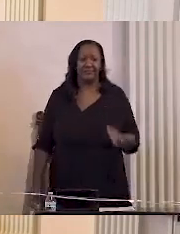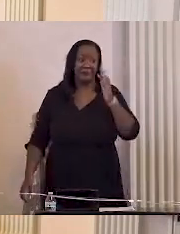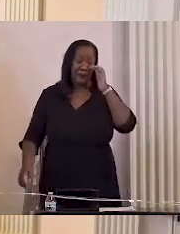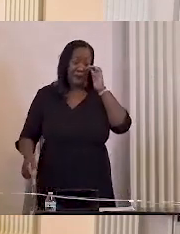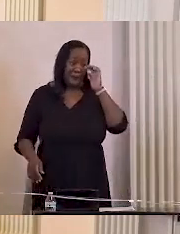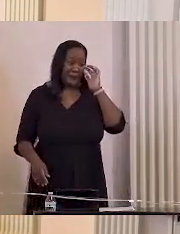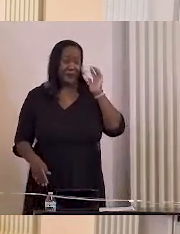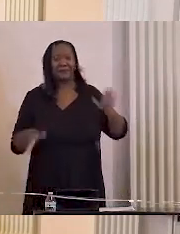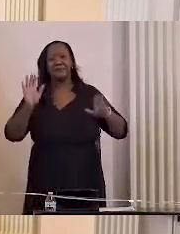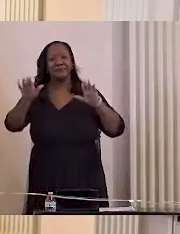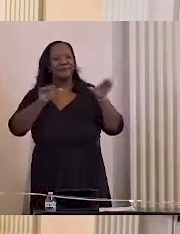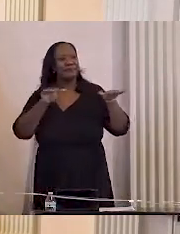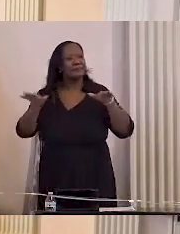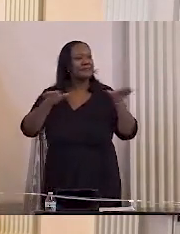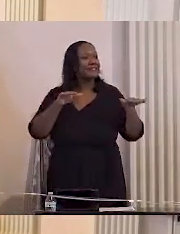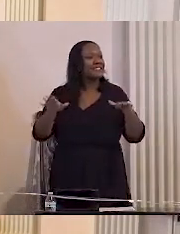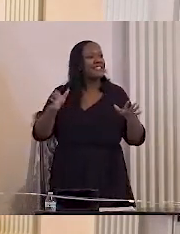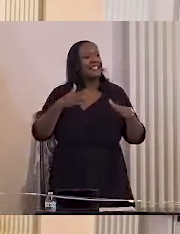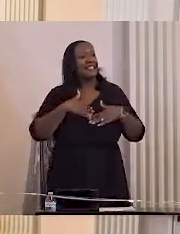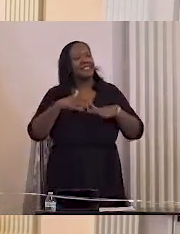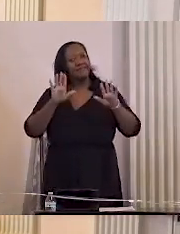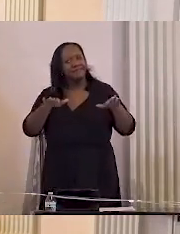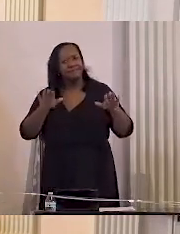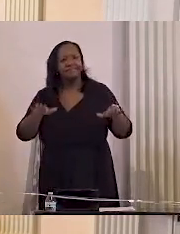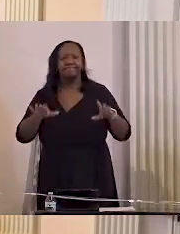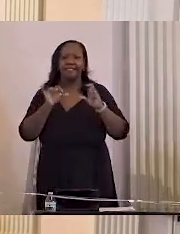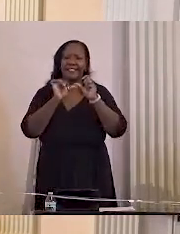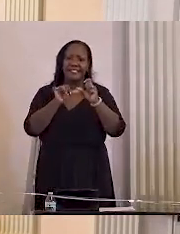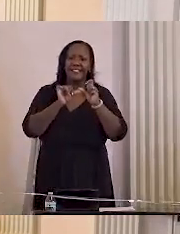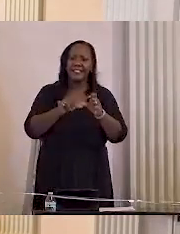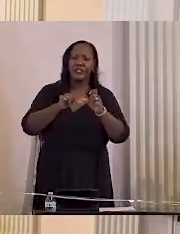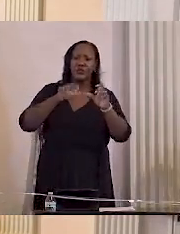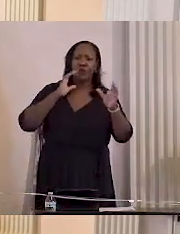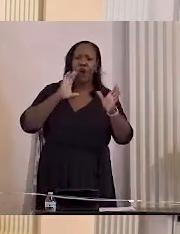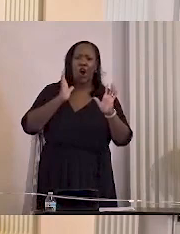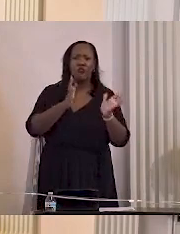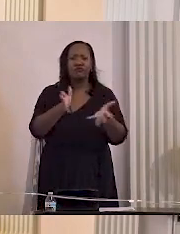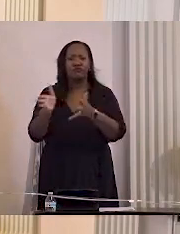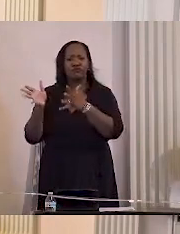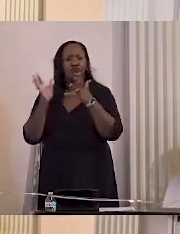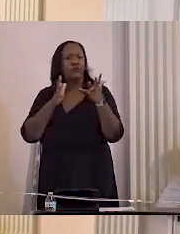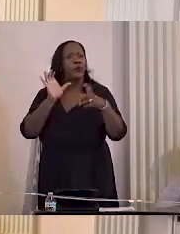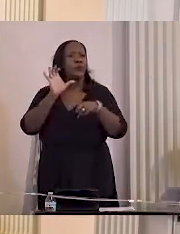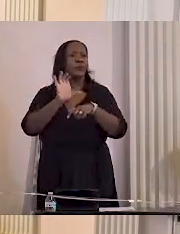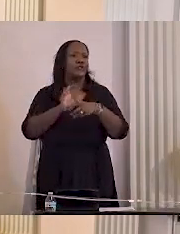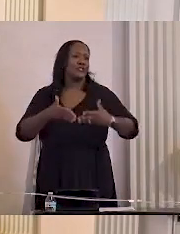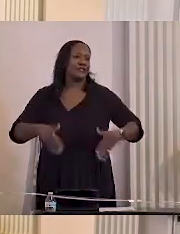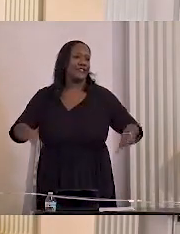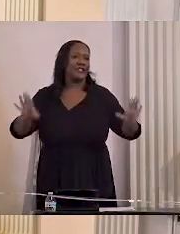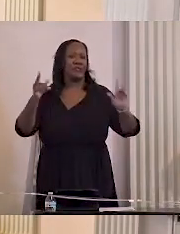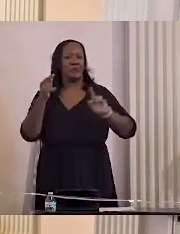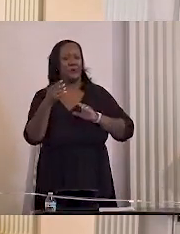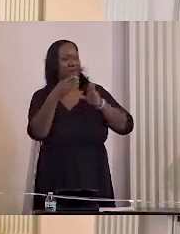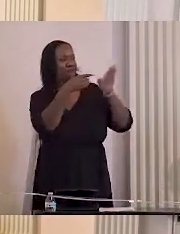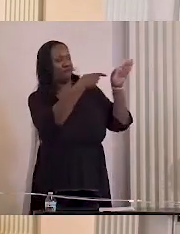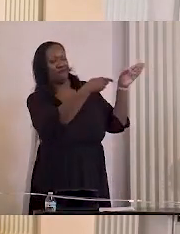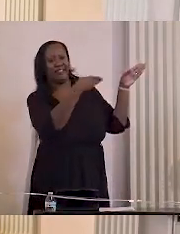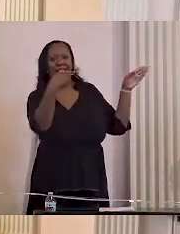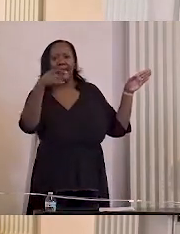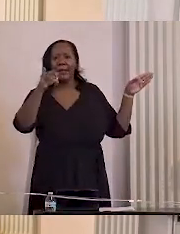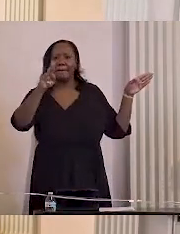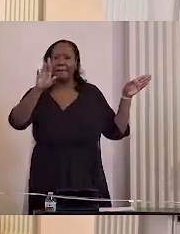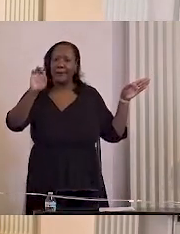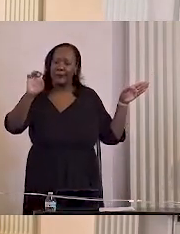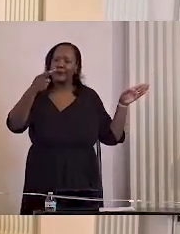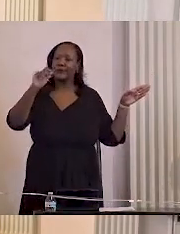Let's continue our conversations after the service in Pierce Hall. And again, welcome to